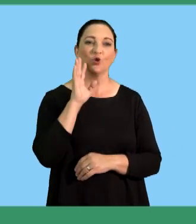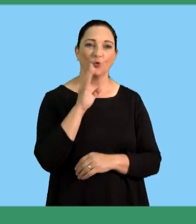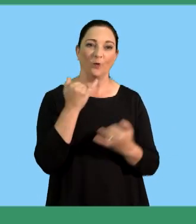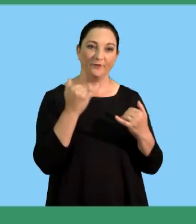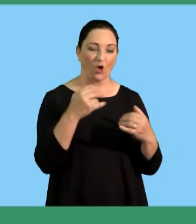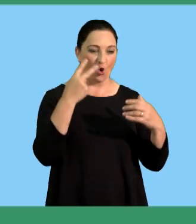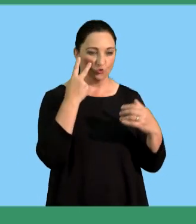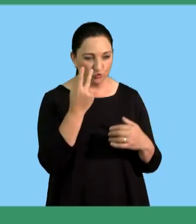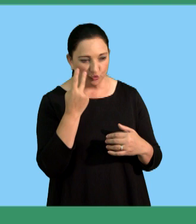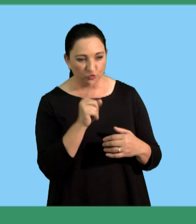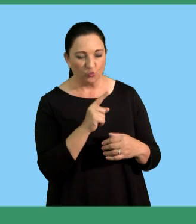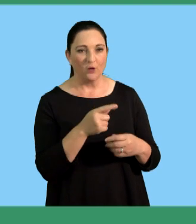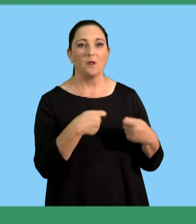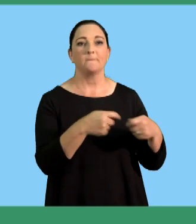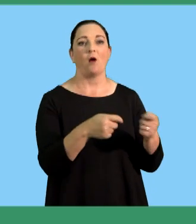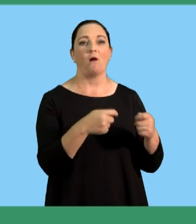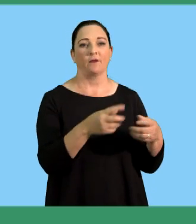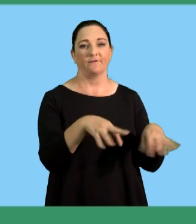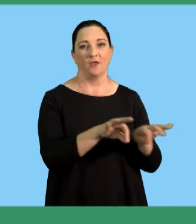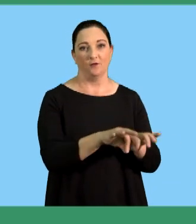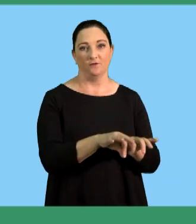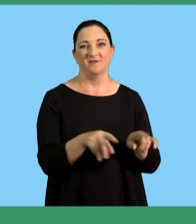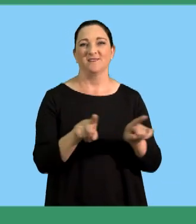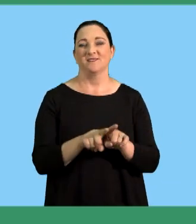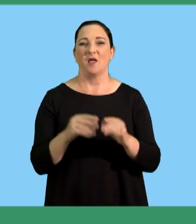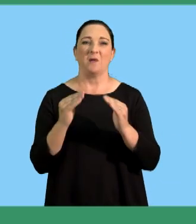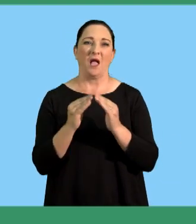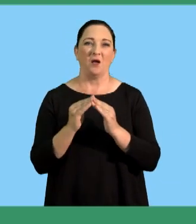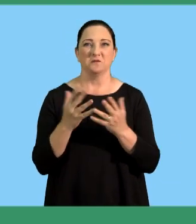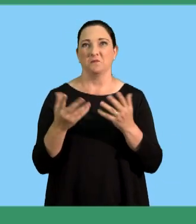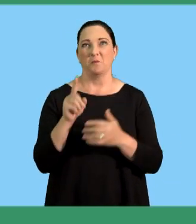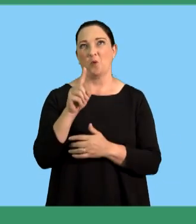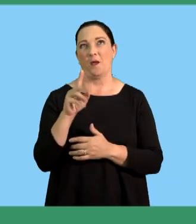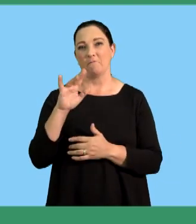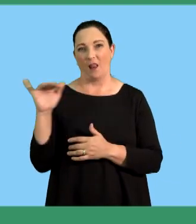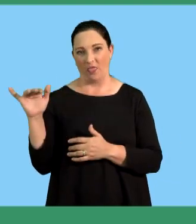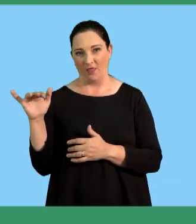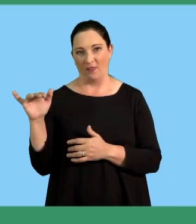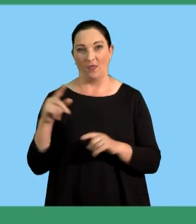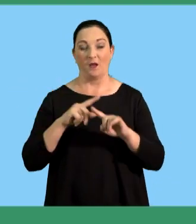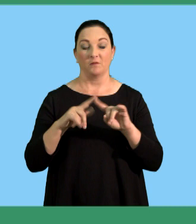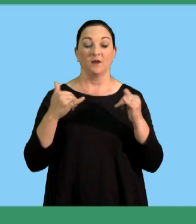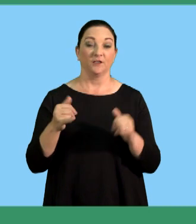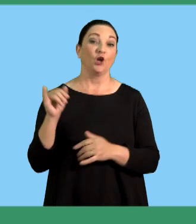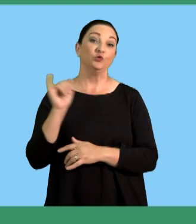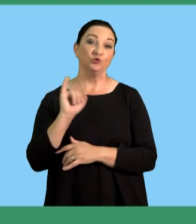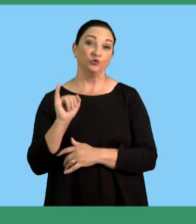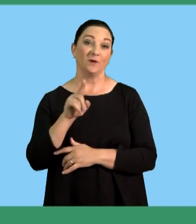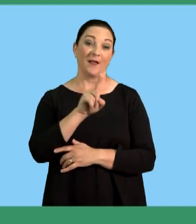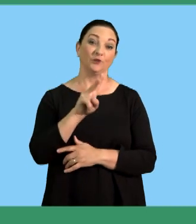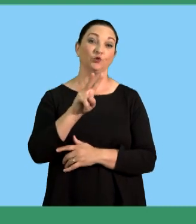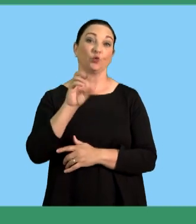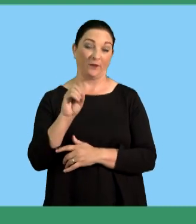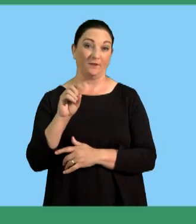situation would be the house now is 1 million, and then the insurance amount is 120